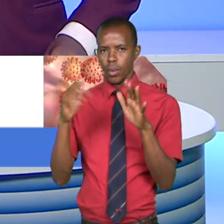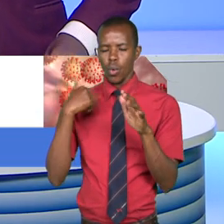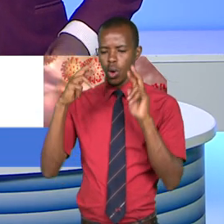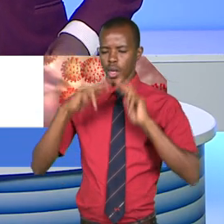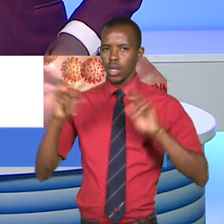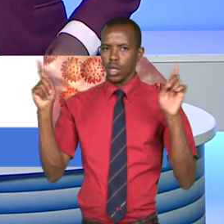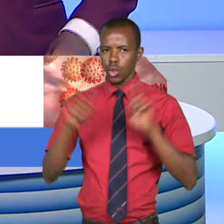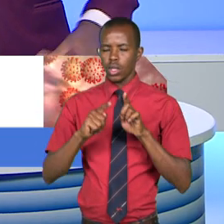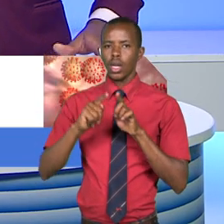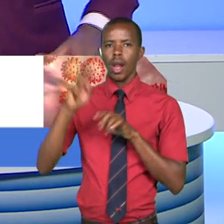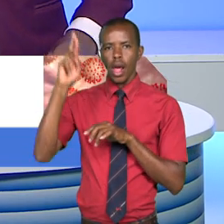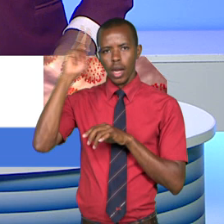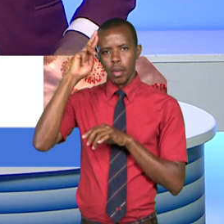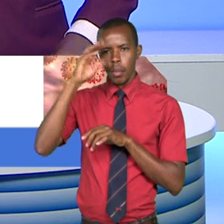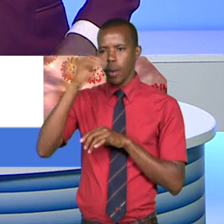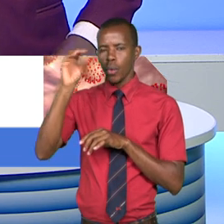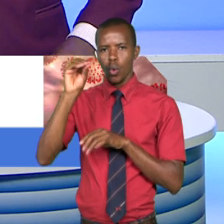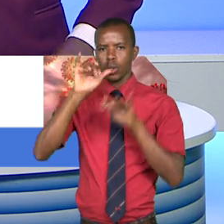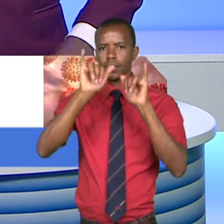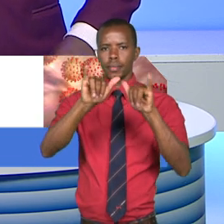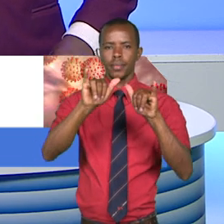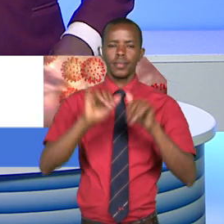short break, so remember, don't switch, keep it switch.